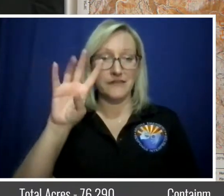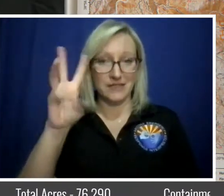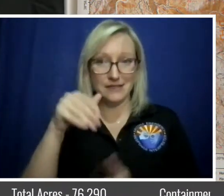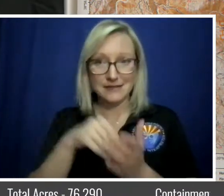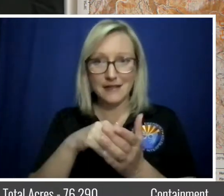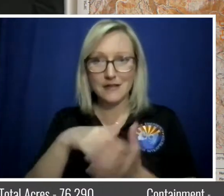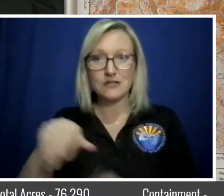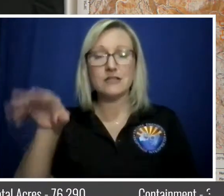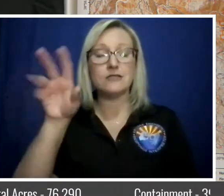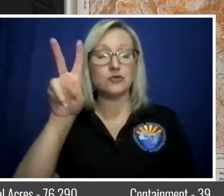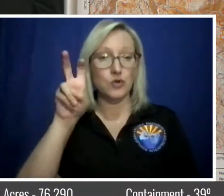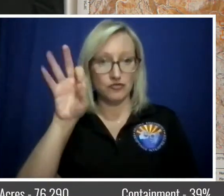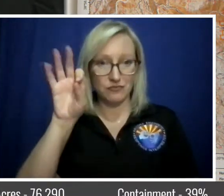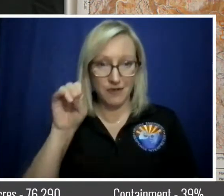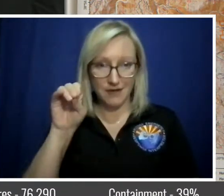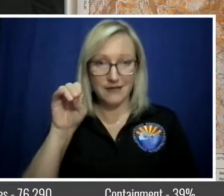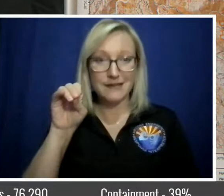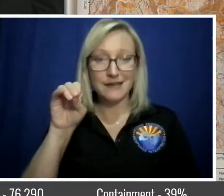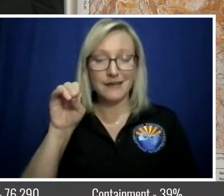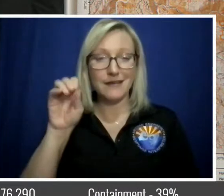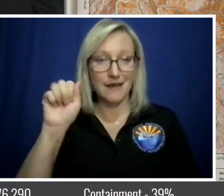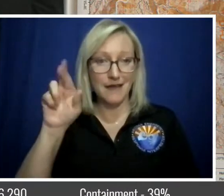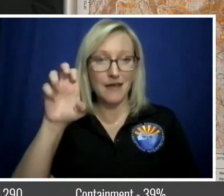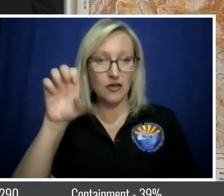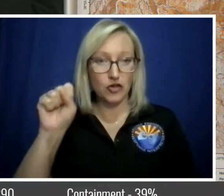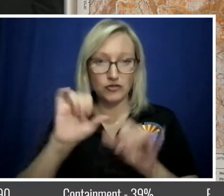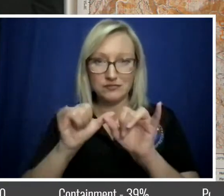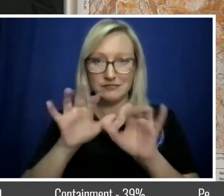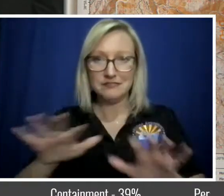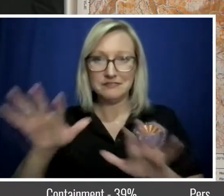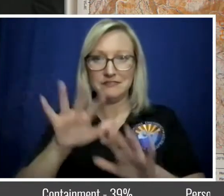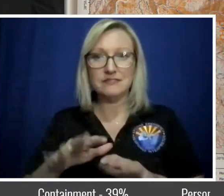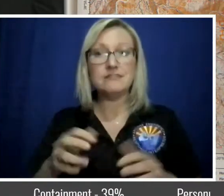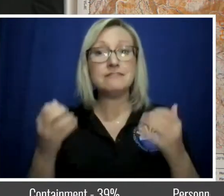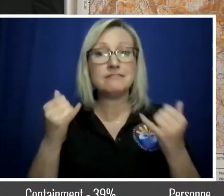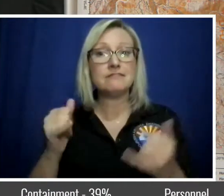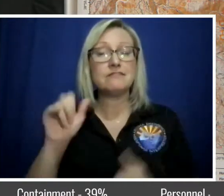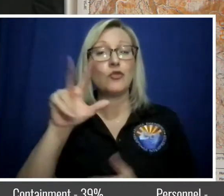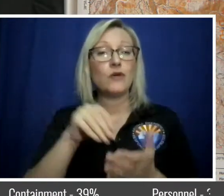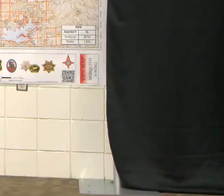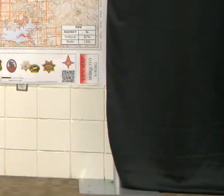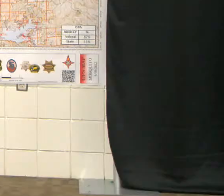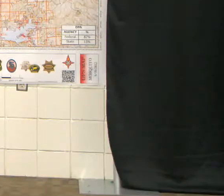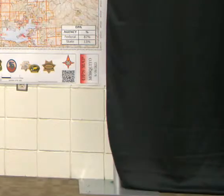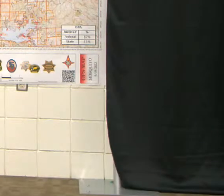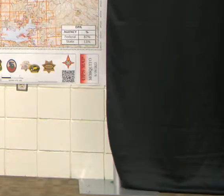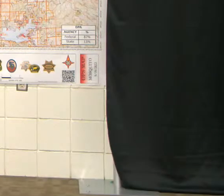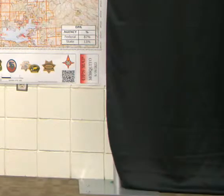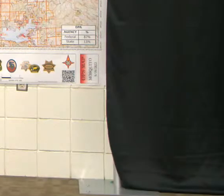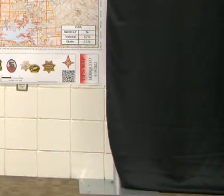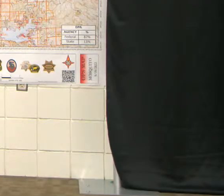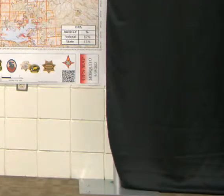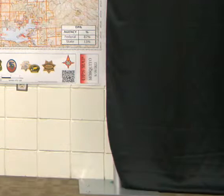assigned to this fire. This evening we're going to start it off with our Operations Section Chief, Dave Saldivini.